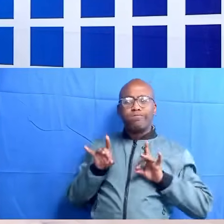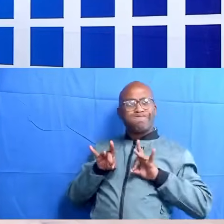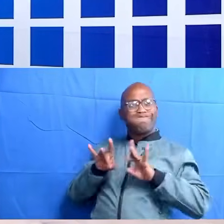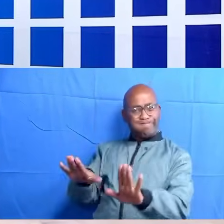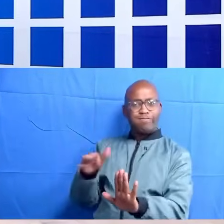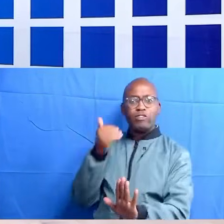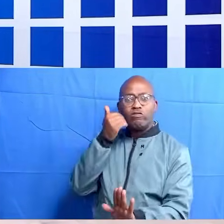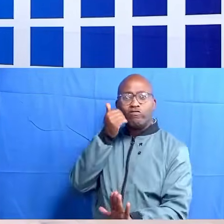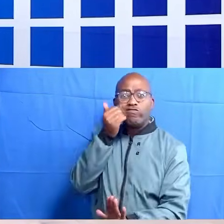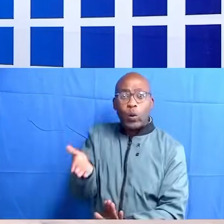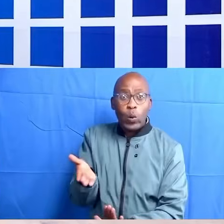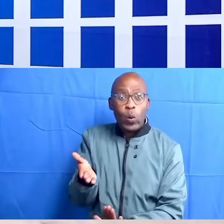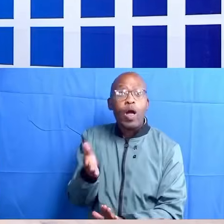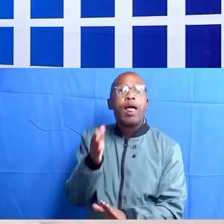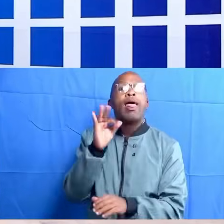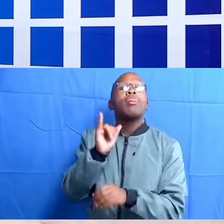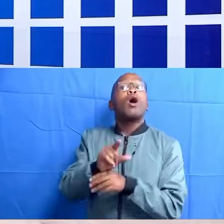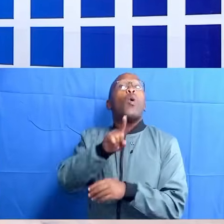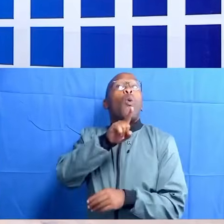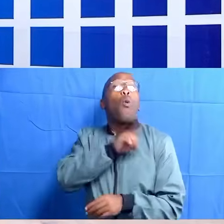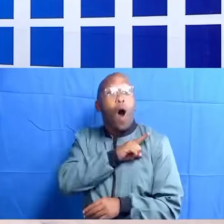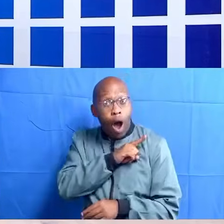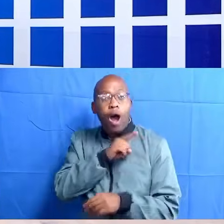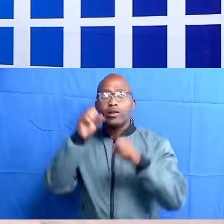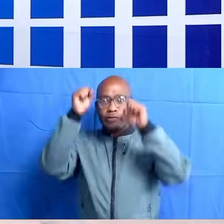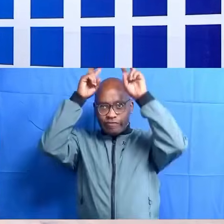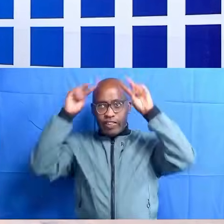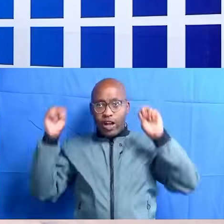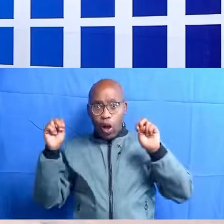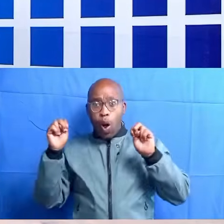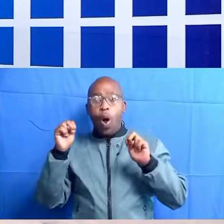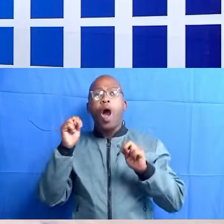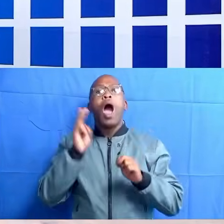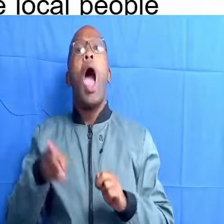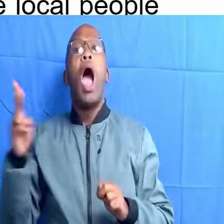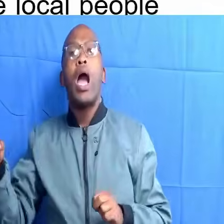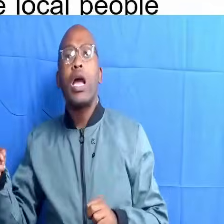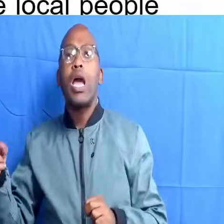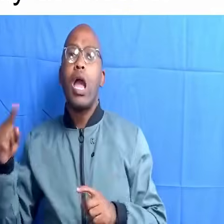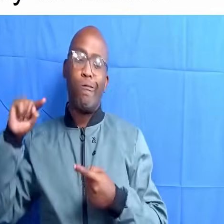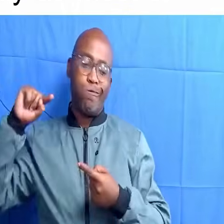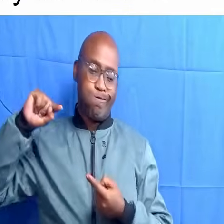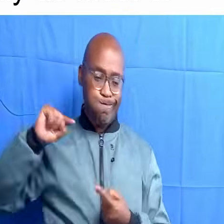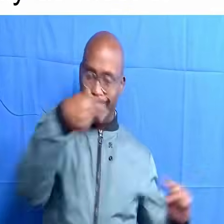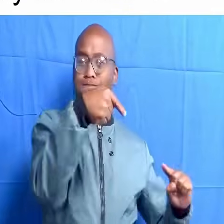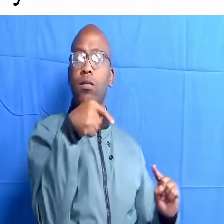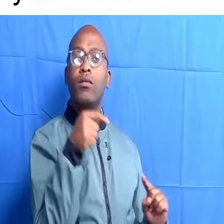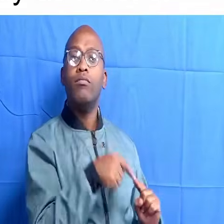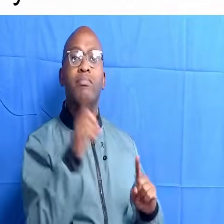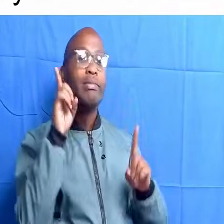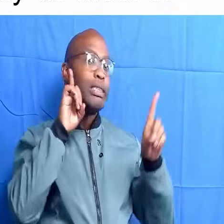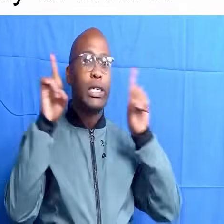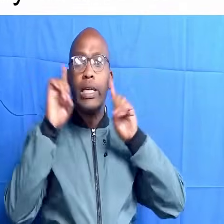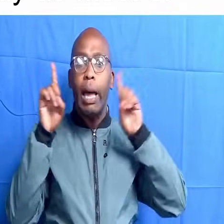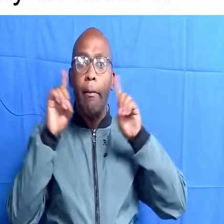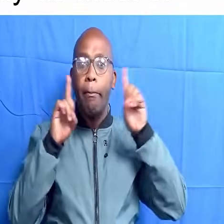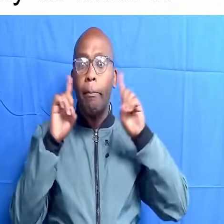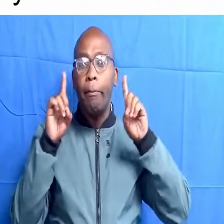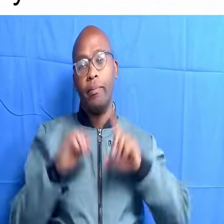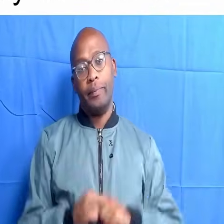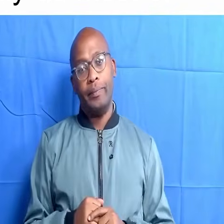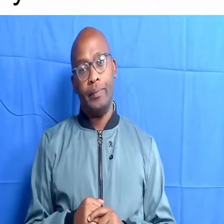tactics by the Viet Cong were launched. Are we together, good people? Then now let's move to the